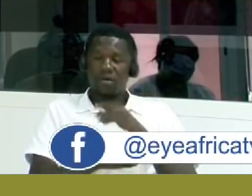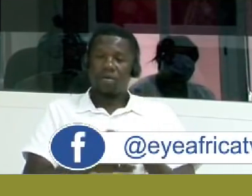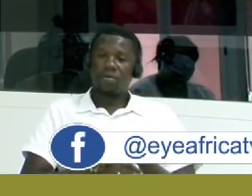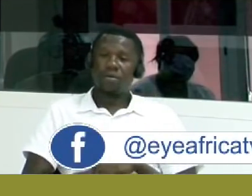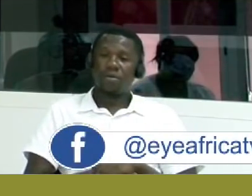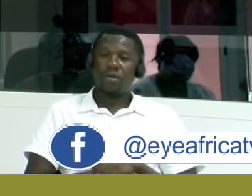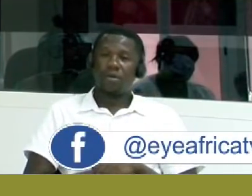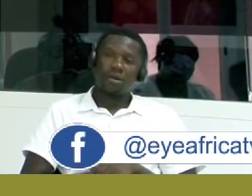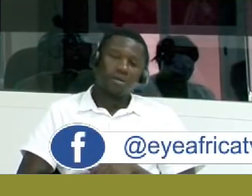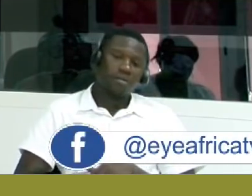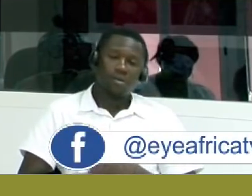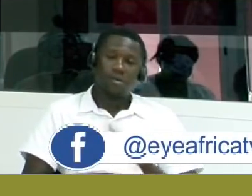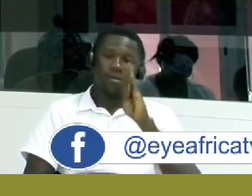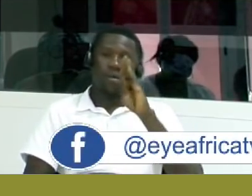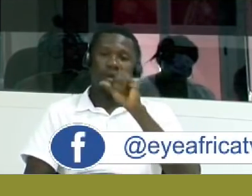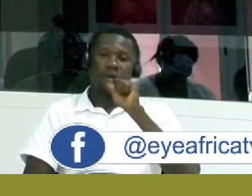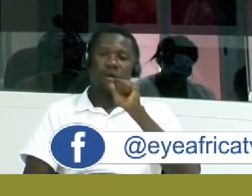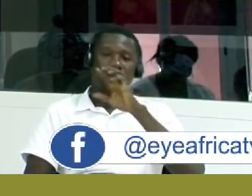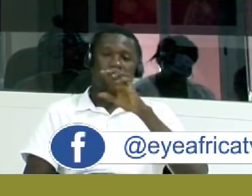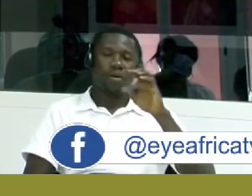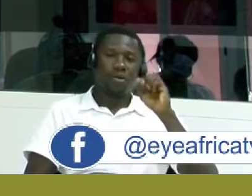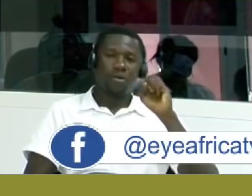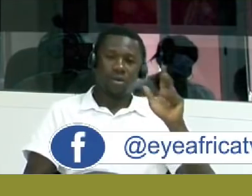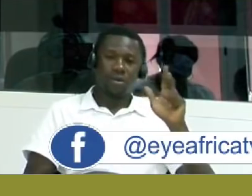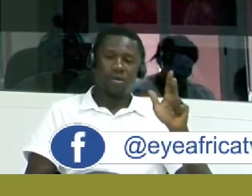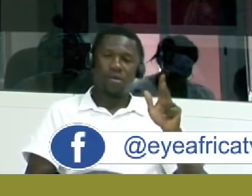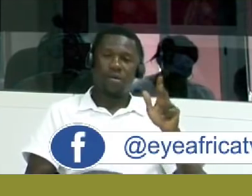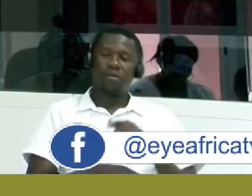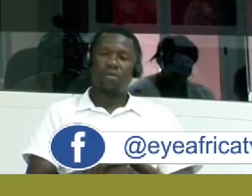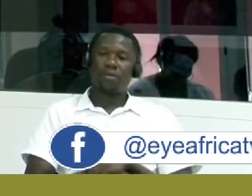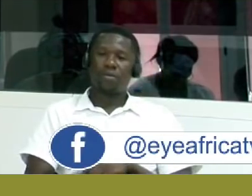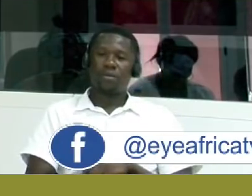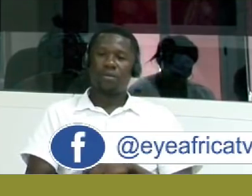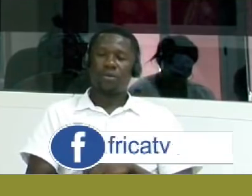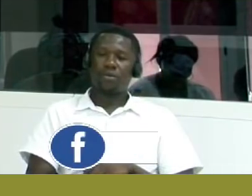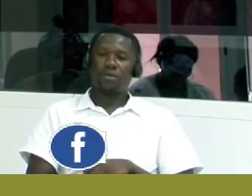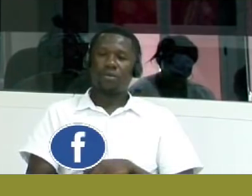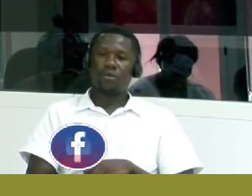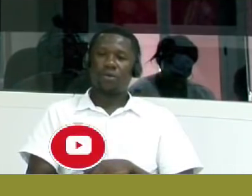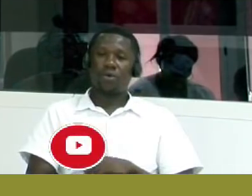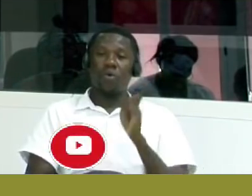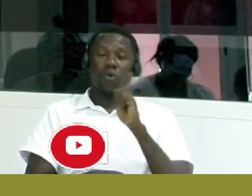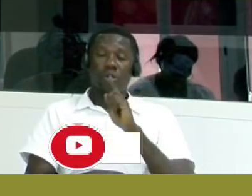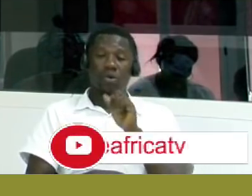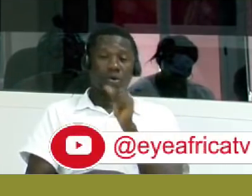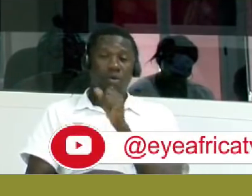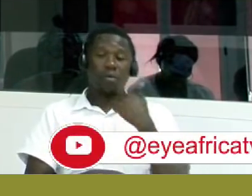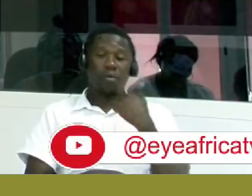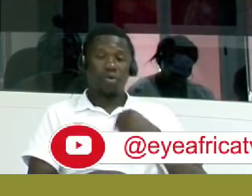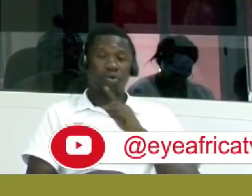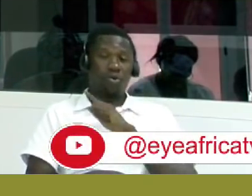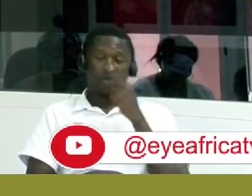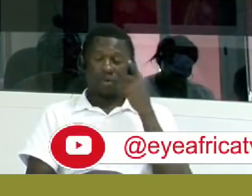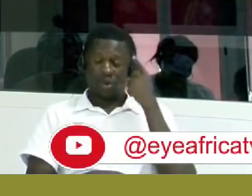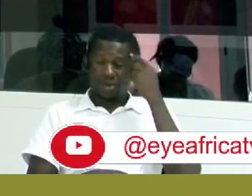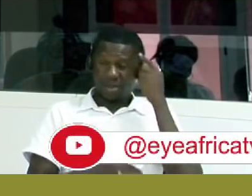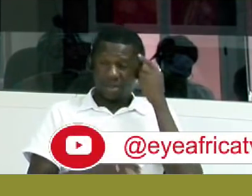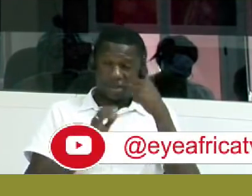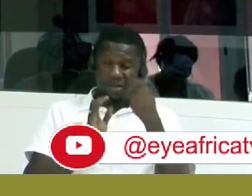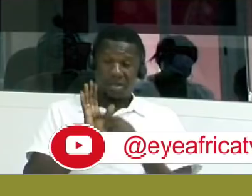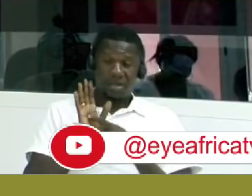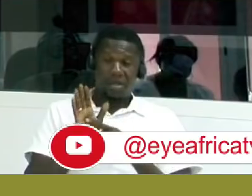Barry. Baru, I beg your pardon. What some people don't realize is, growing